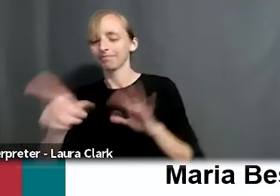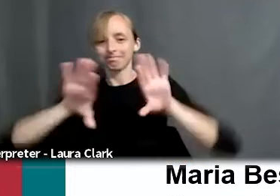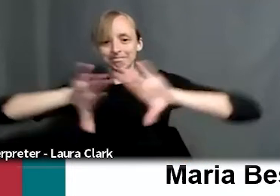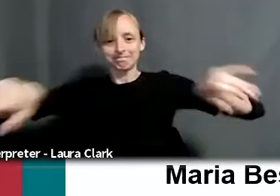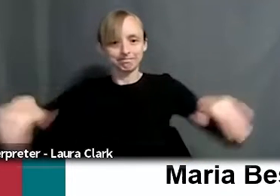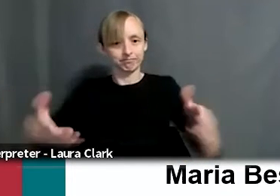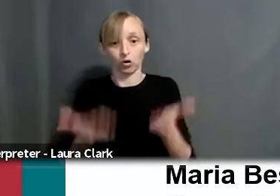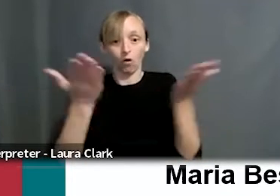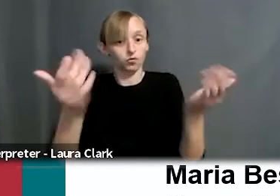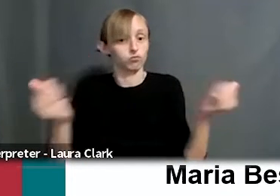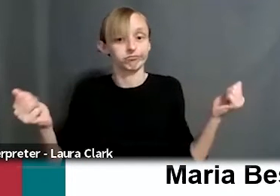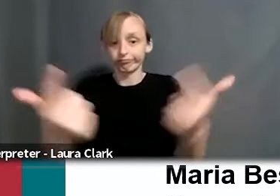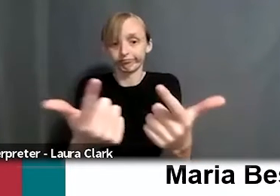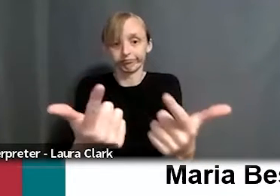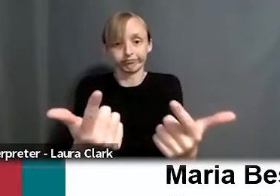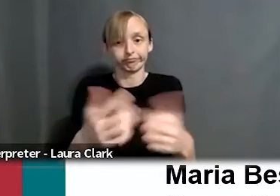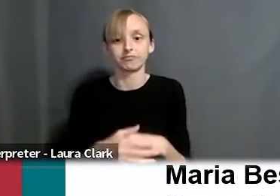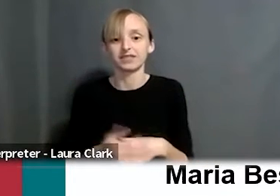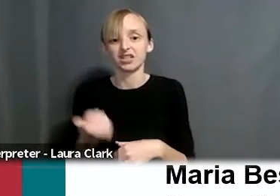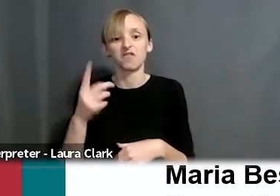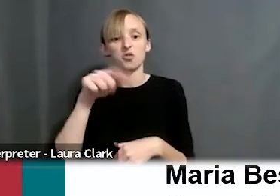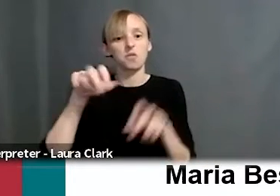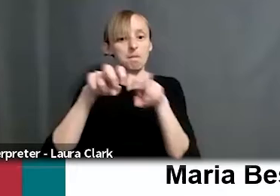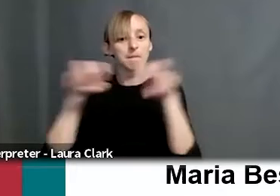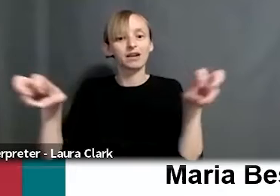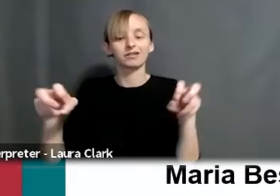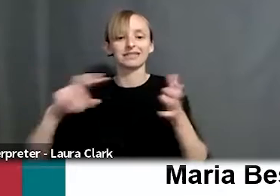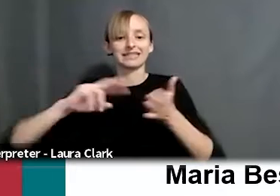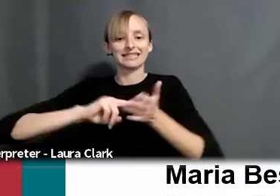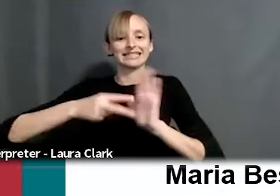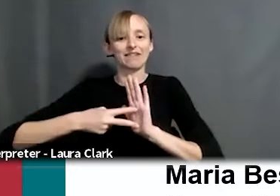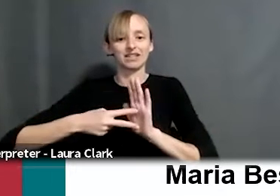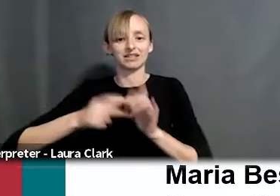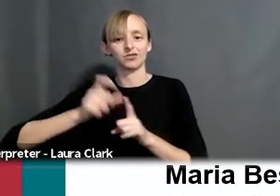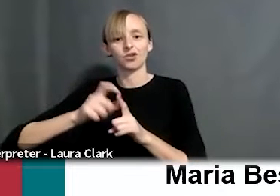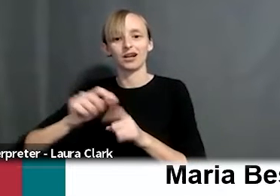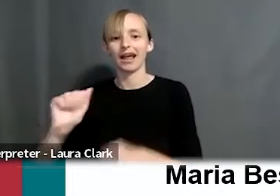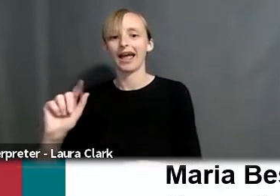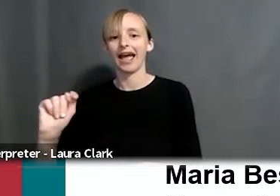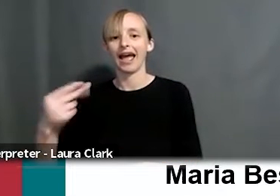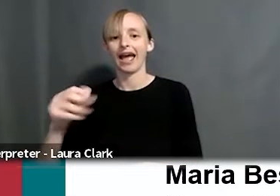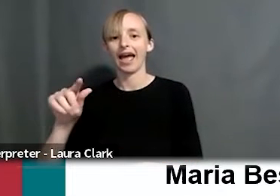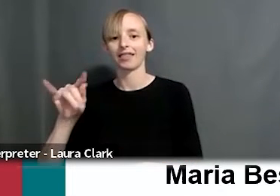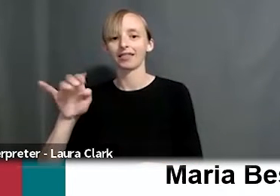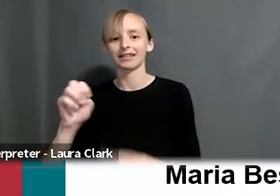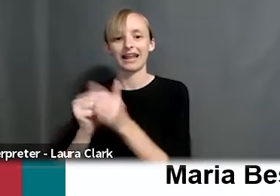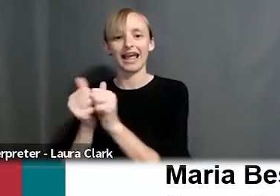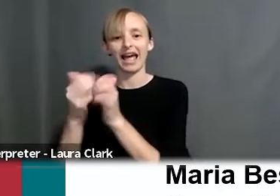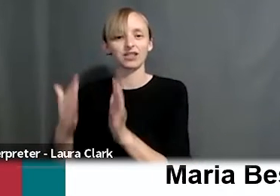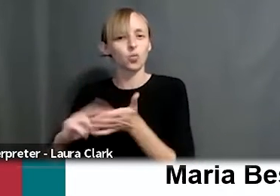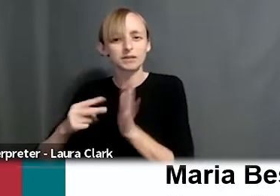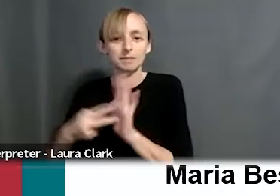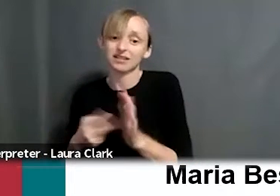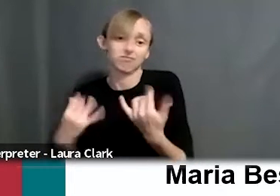the panelists about, this definition of an athlete. One of the things we always talk about is, everyone's an athlete. There